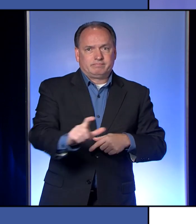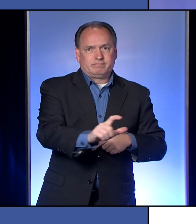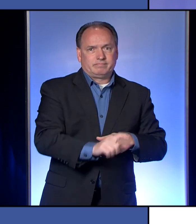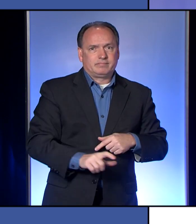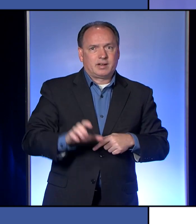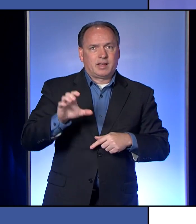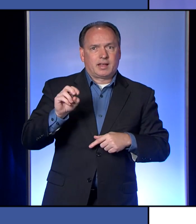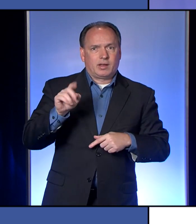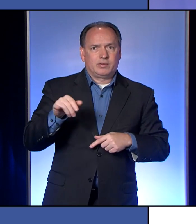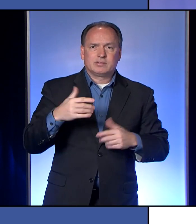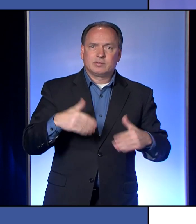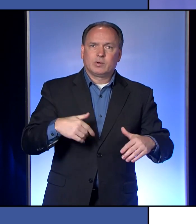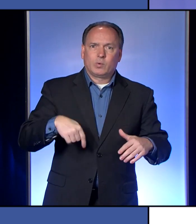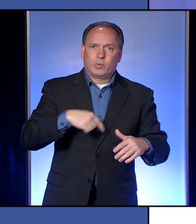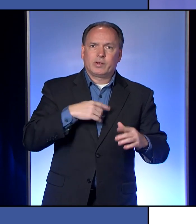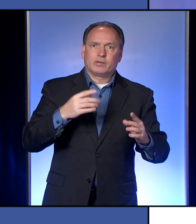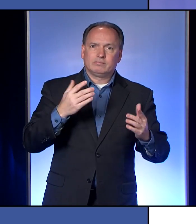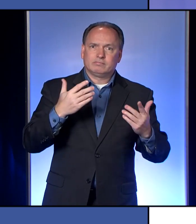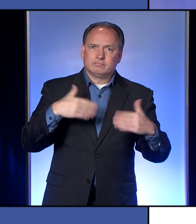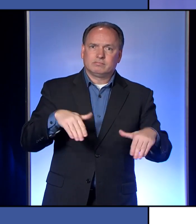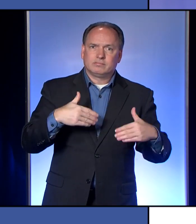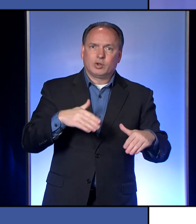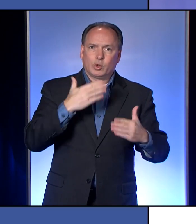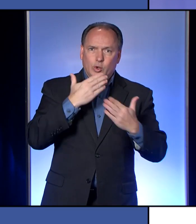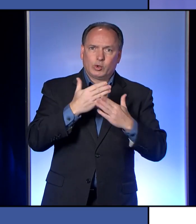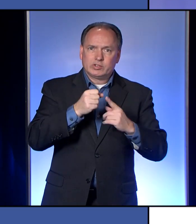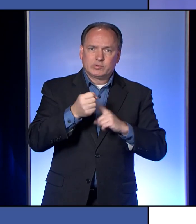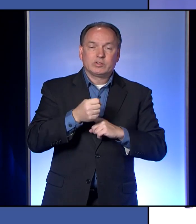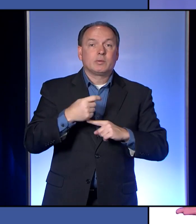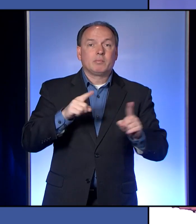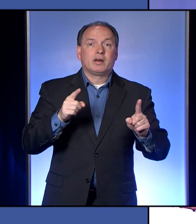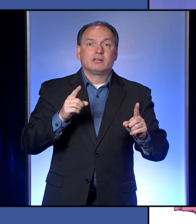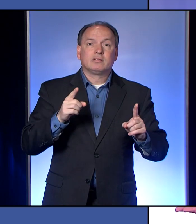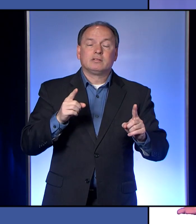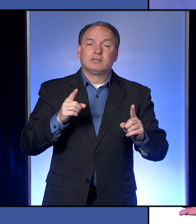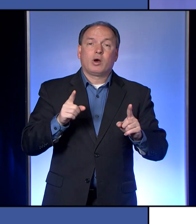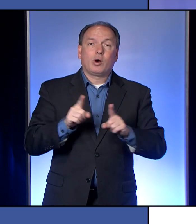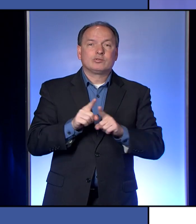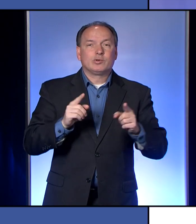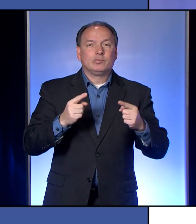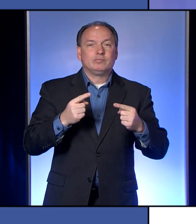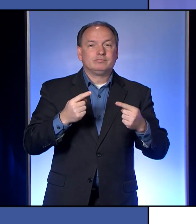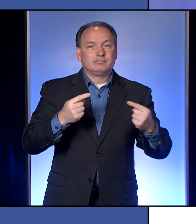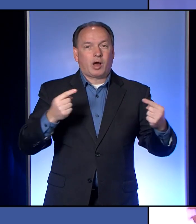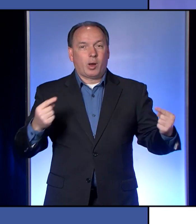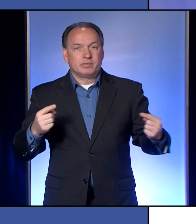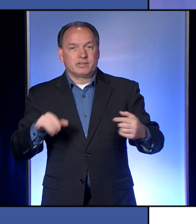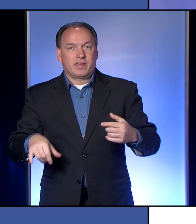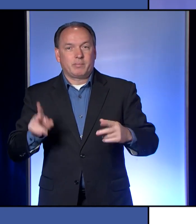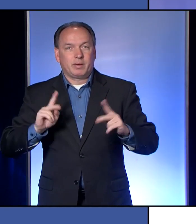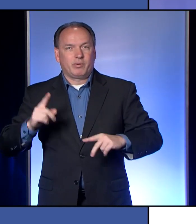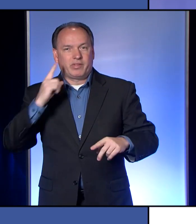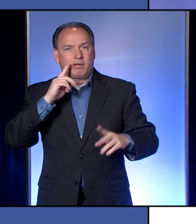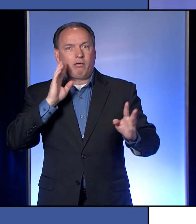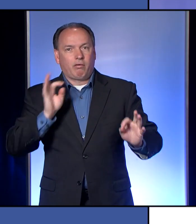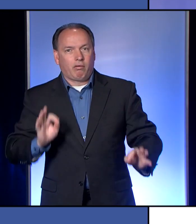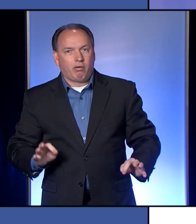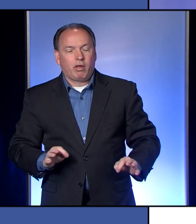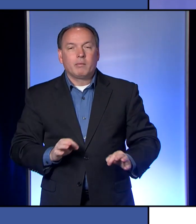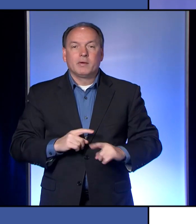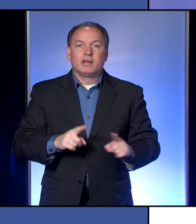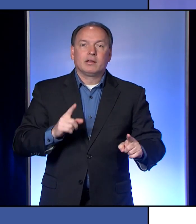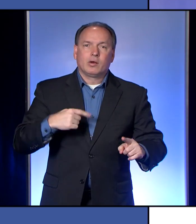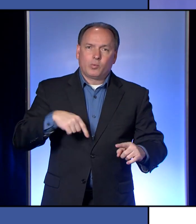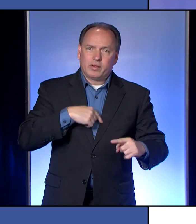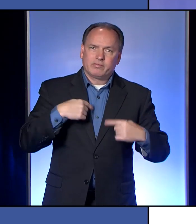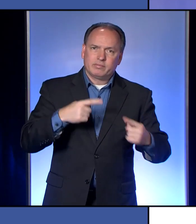are the way the numbers we're at. But the detriment to that side is some people think it's not a big deal. But we've only been able to